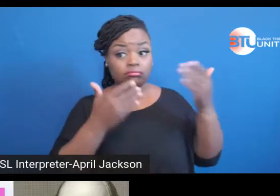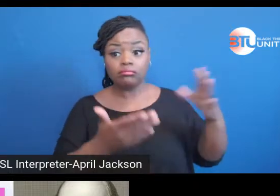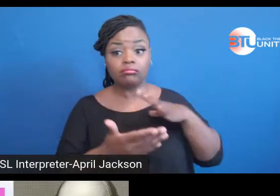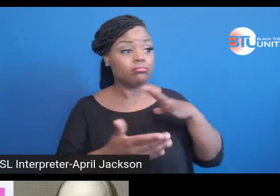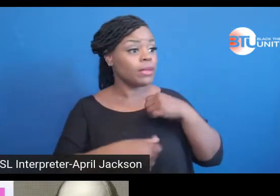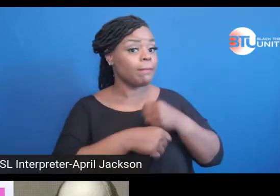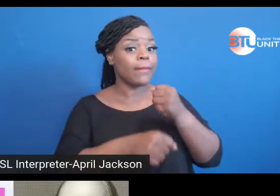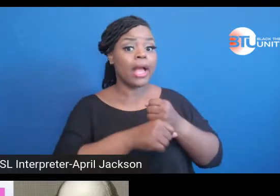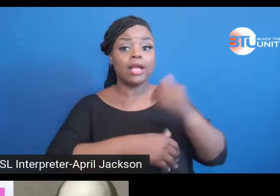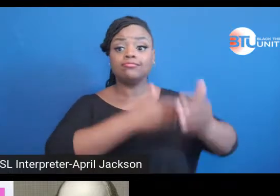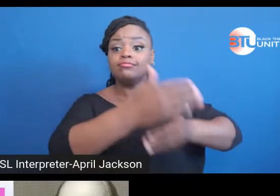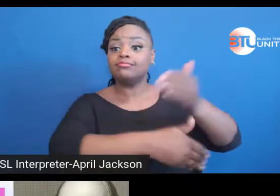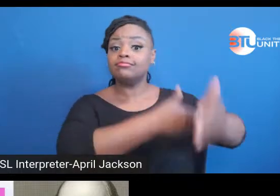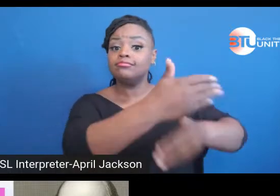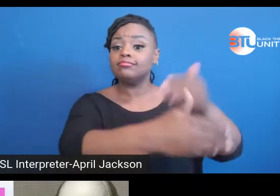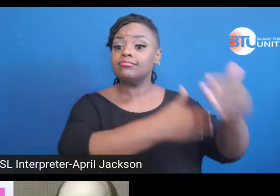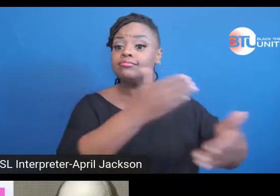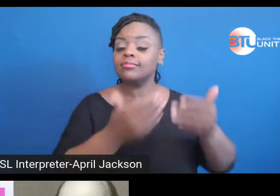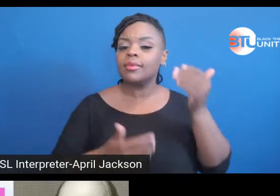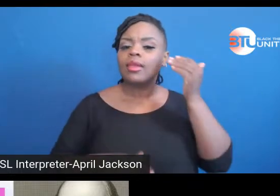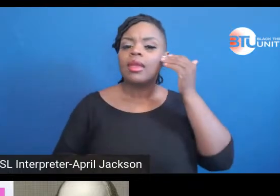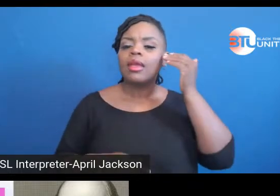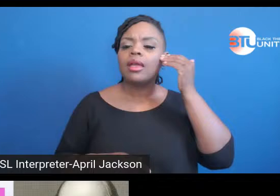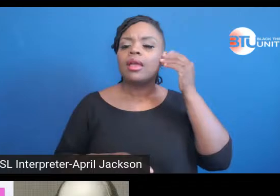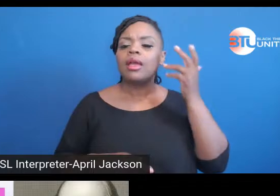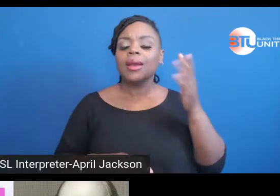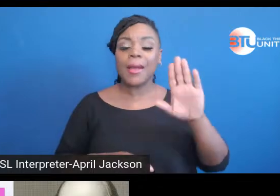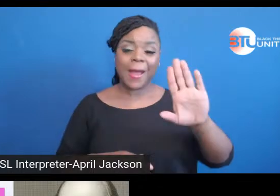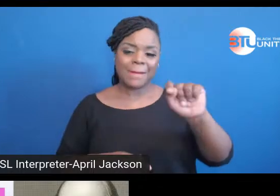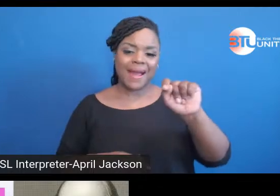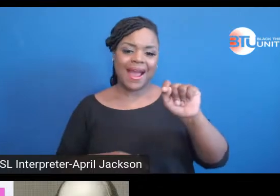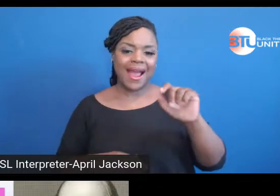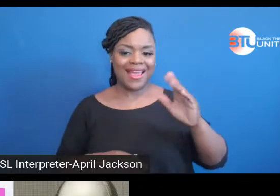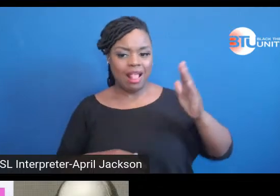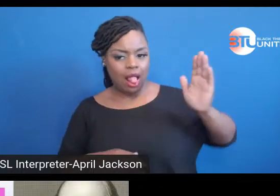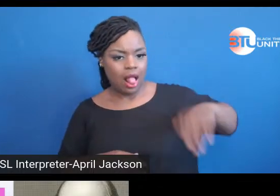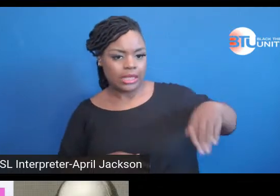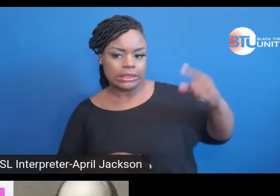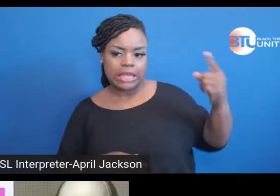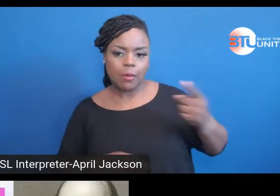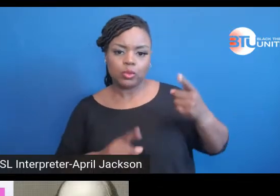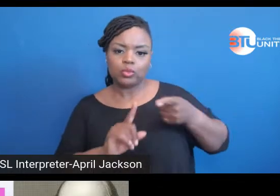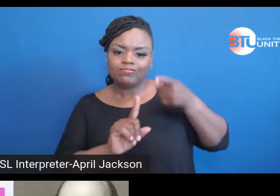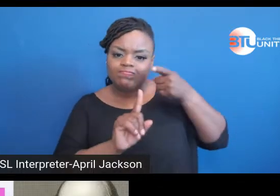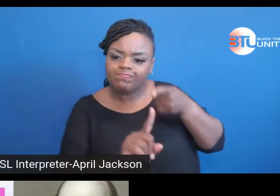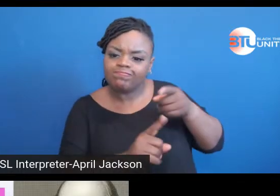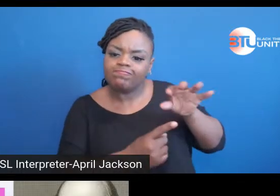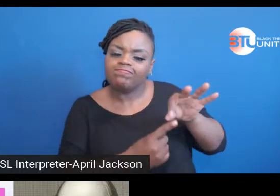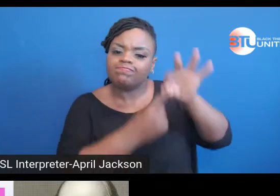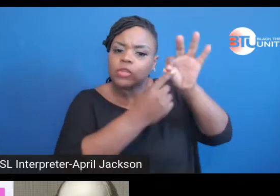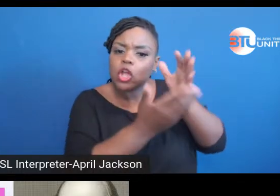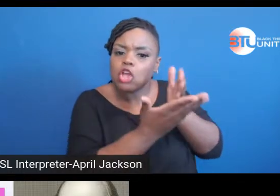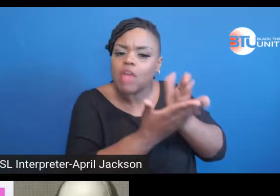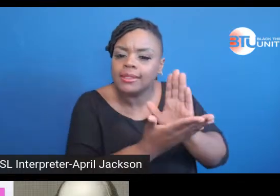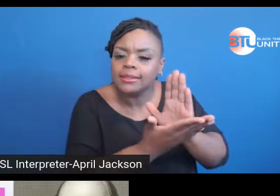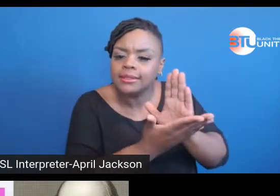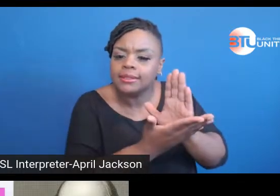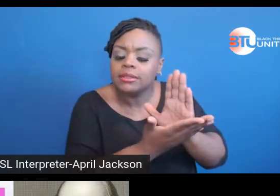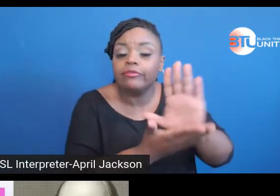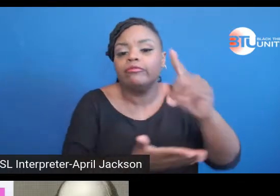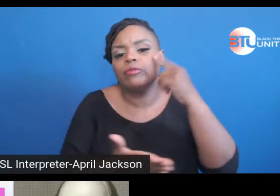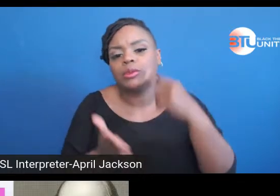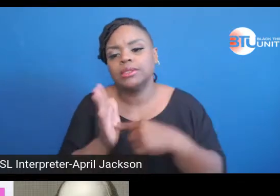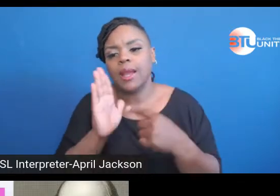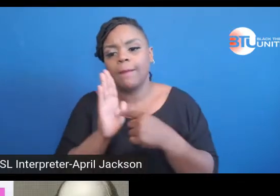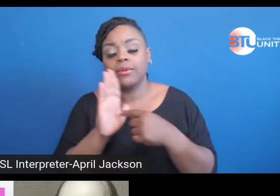However, you can't give someone the exclusive right to do something. If you and a friend write a play together, one of you cannot